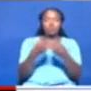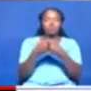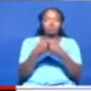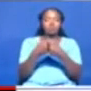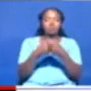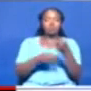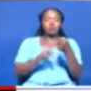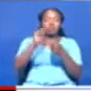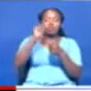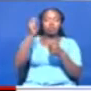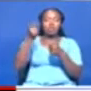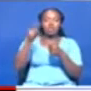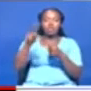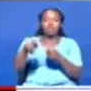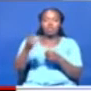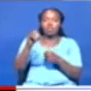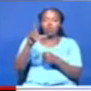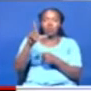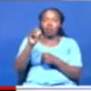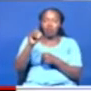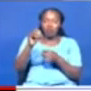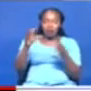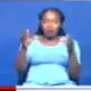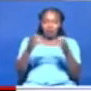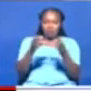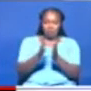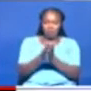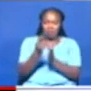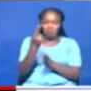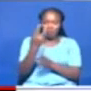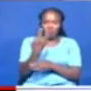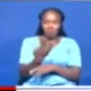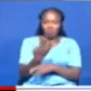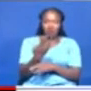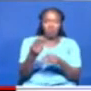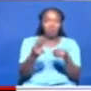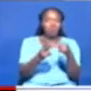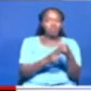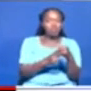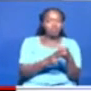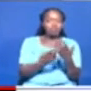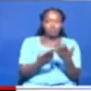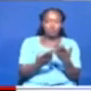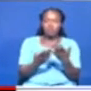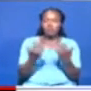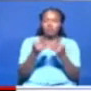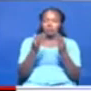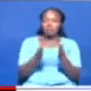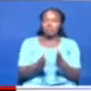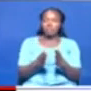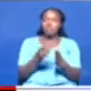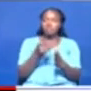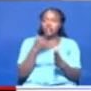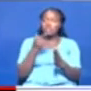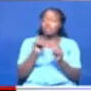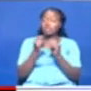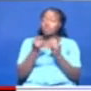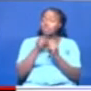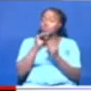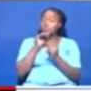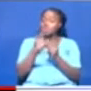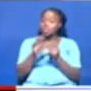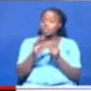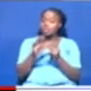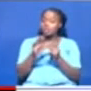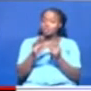Kenya Polo Club here in Nairobi. 24-7 low handicap team player Bobby Kamani says his team has set its